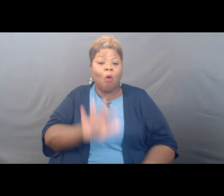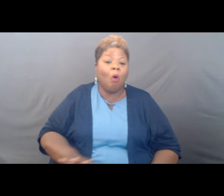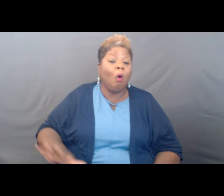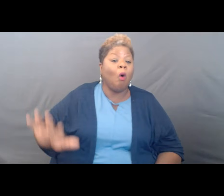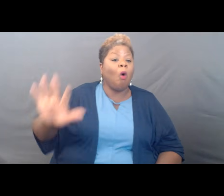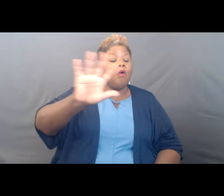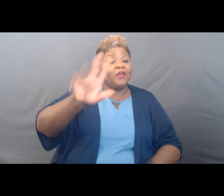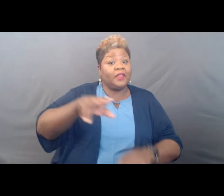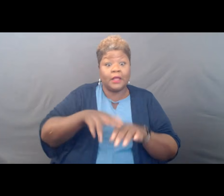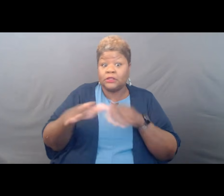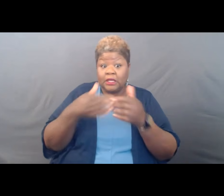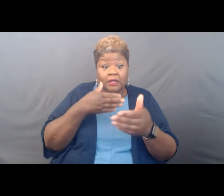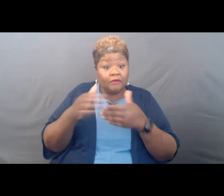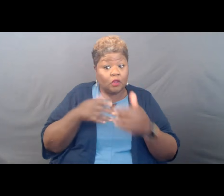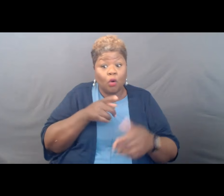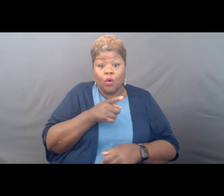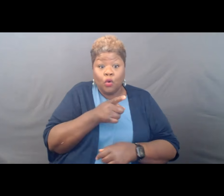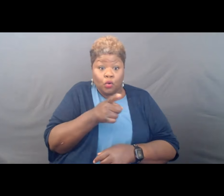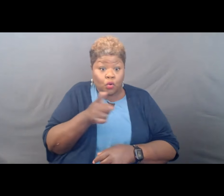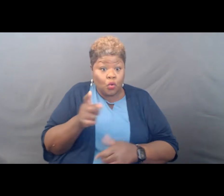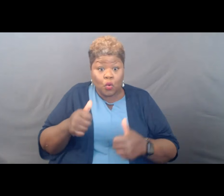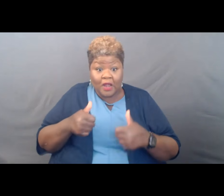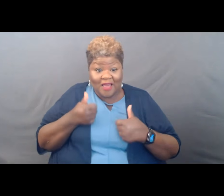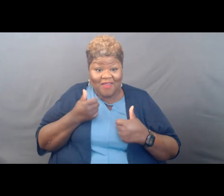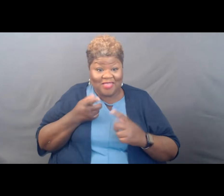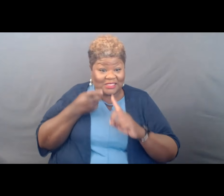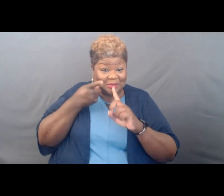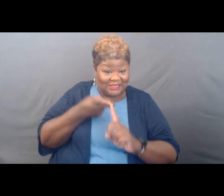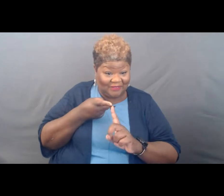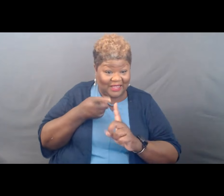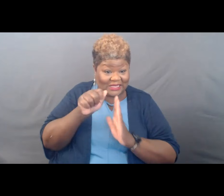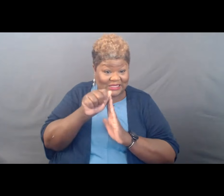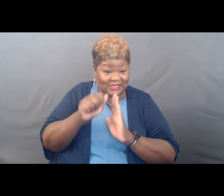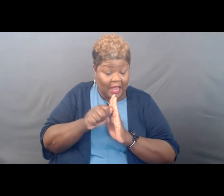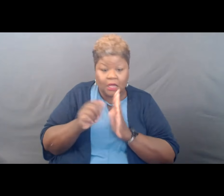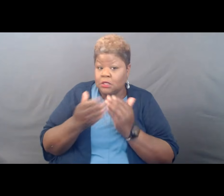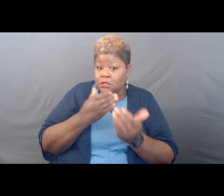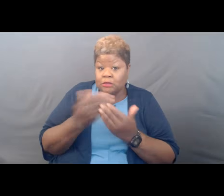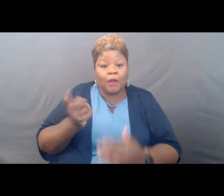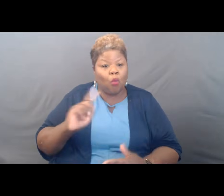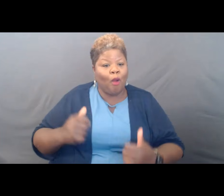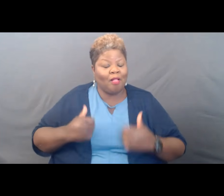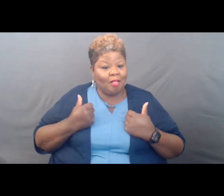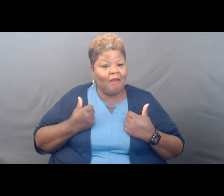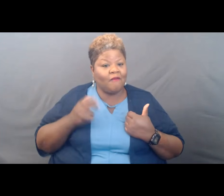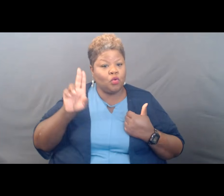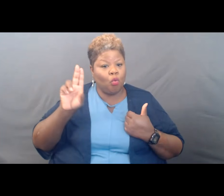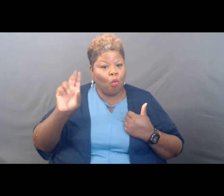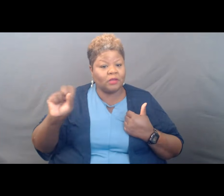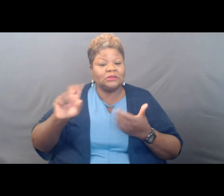And even though you may not live in that particular state, it doesn't matter where you live in the US, you can sign